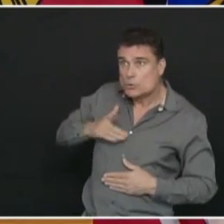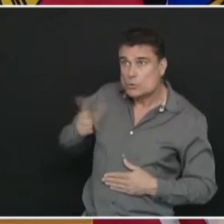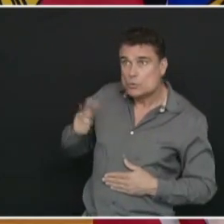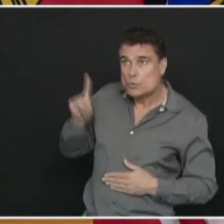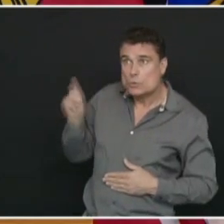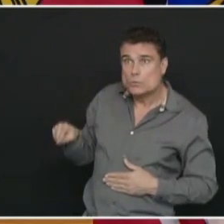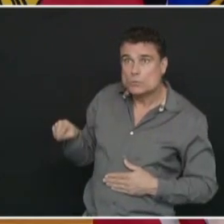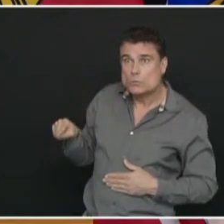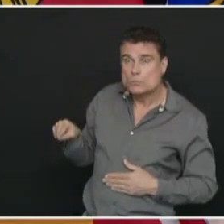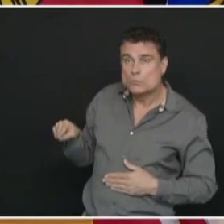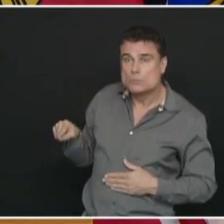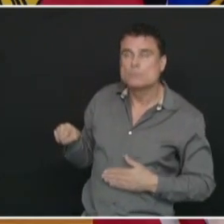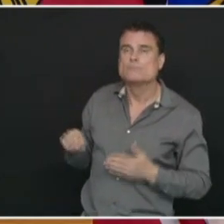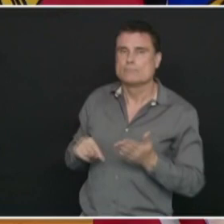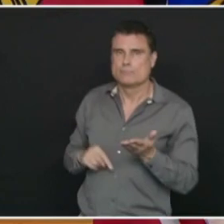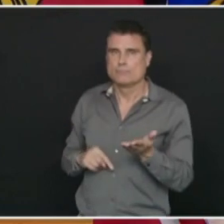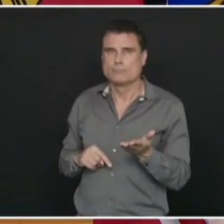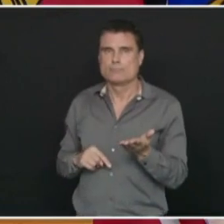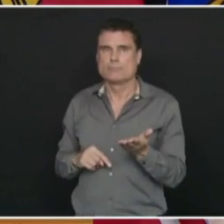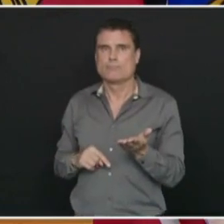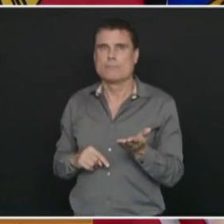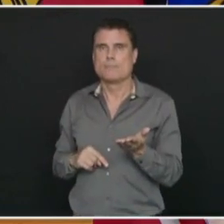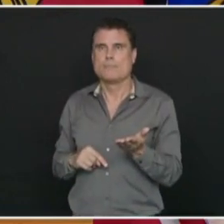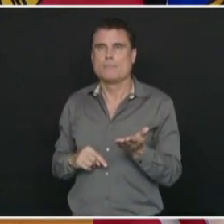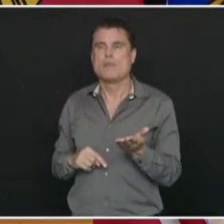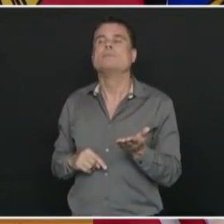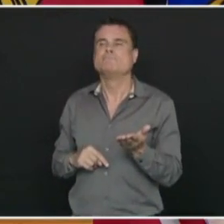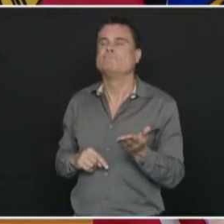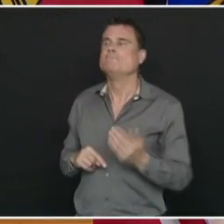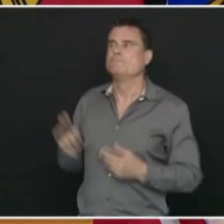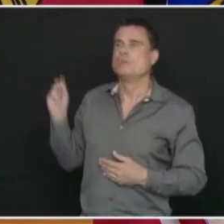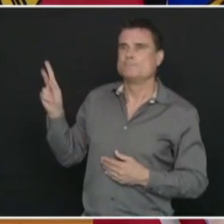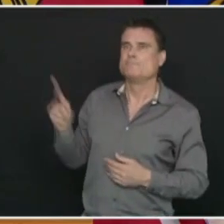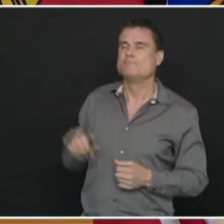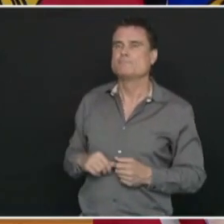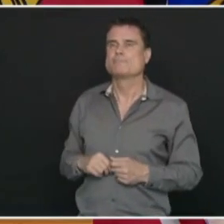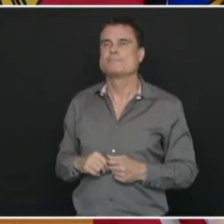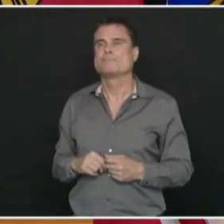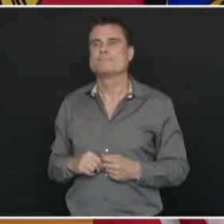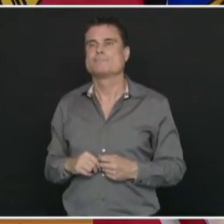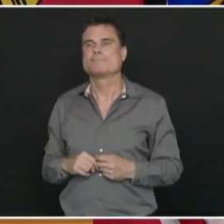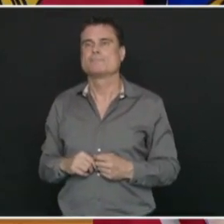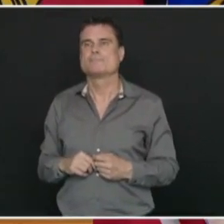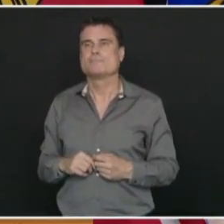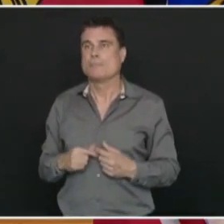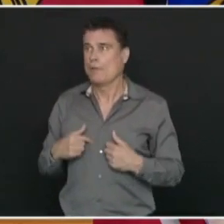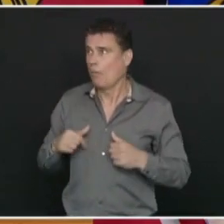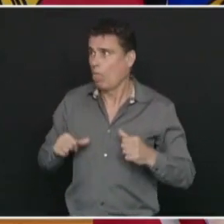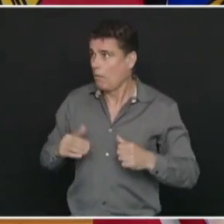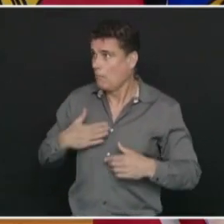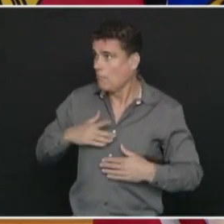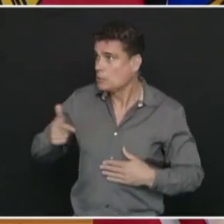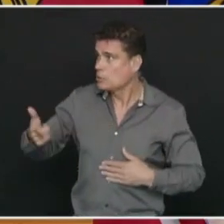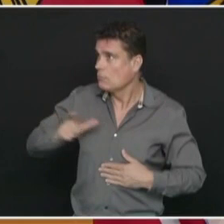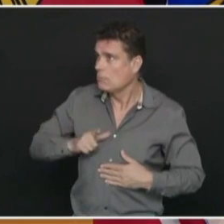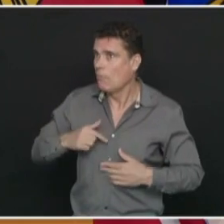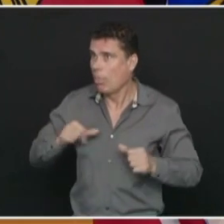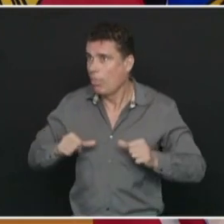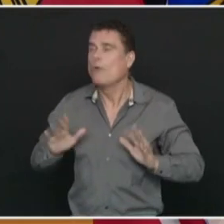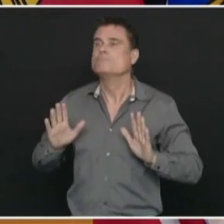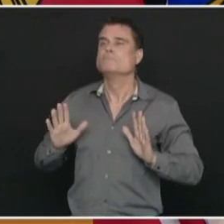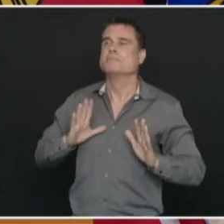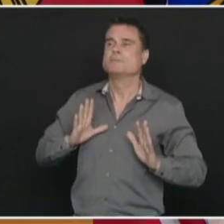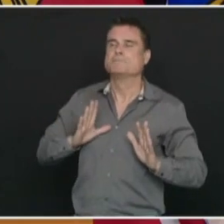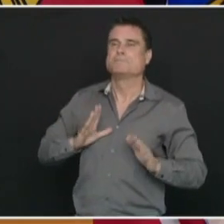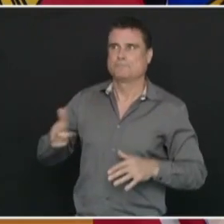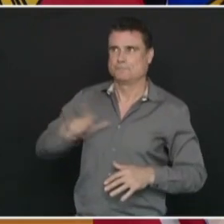the virtual classrooms for most children, although it's incredibly important for the children of our healthcare workers